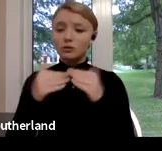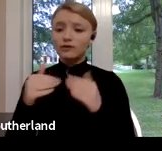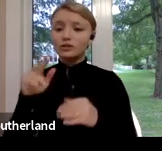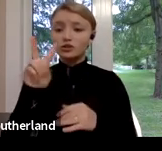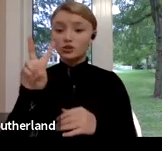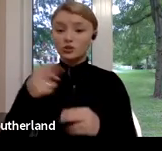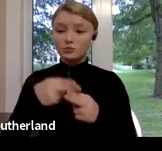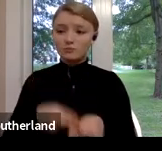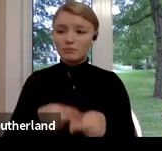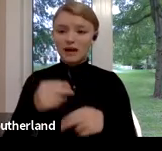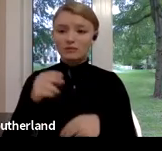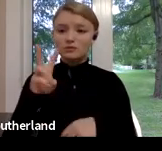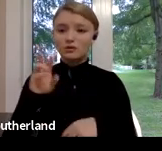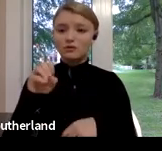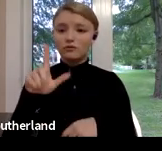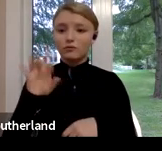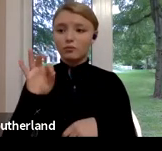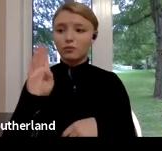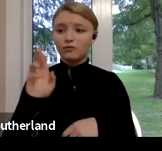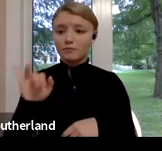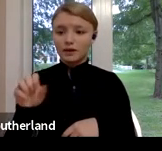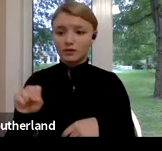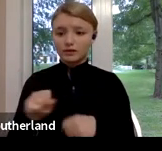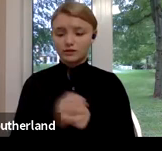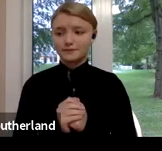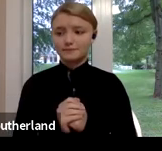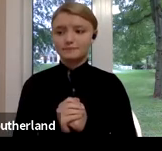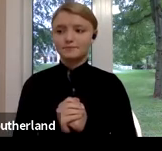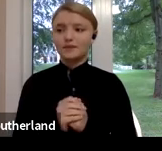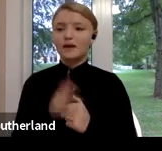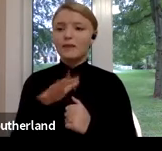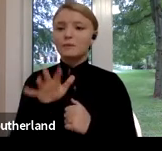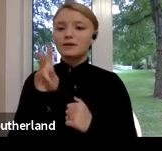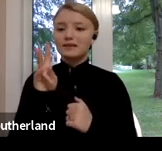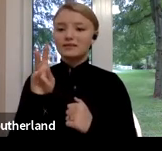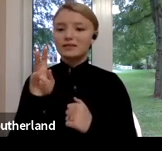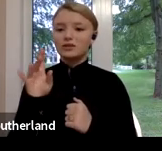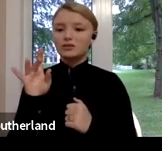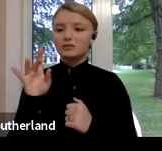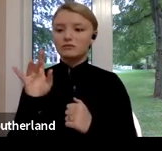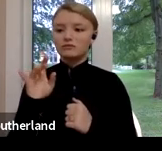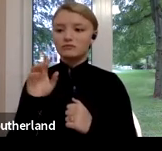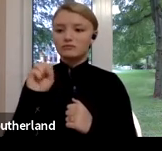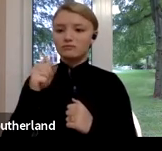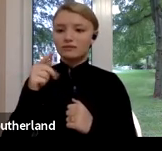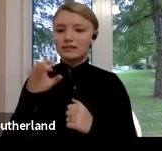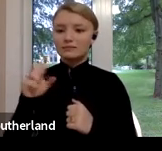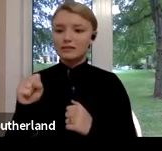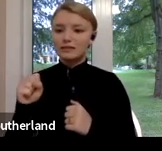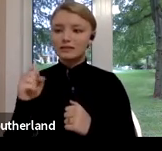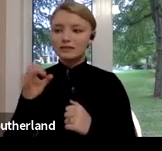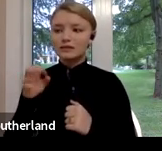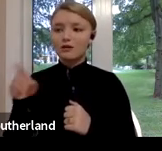of wolfberries. Now, there are several species of wolfberry, as we mentioned, but only the